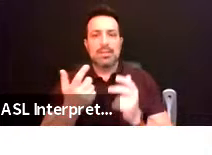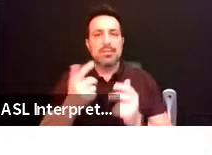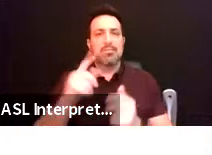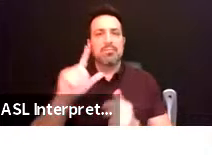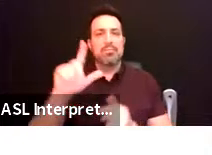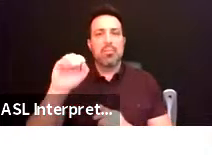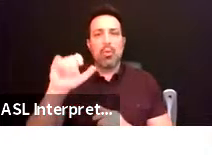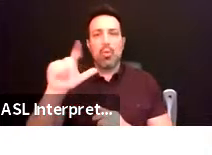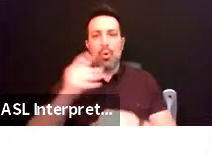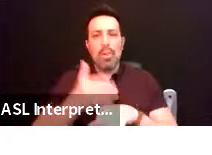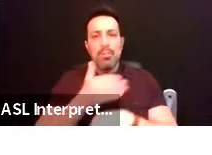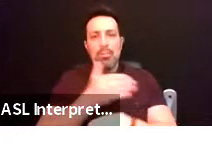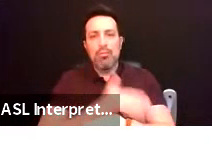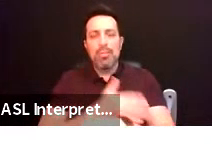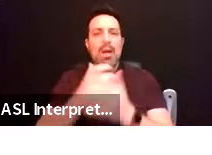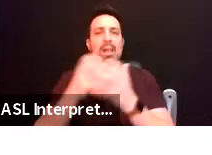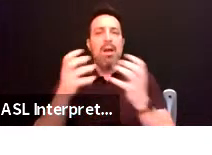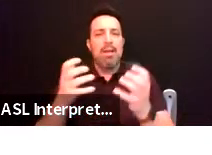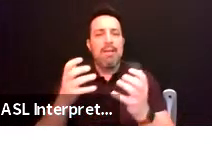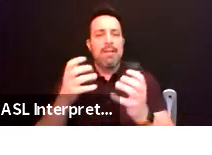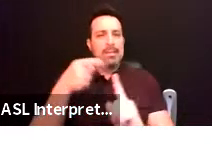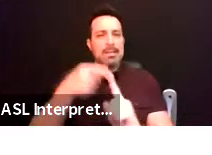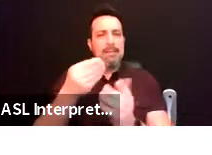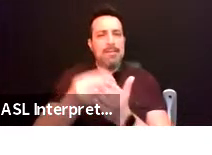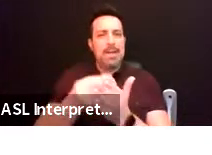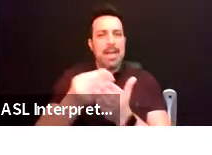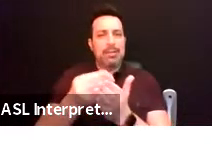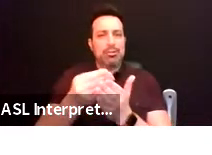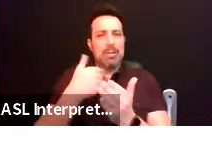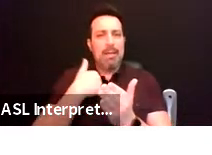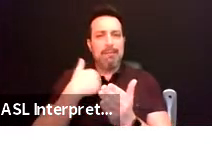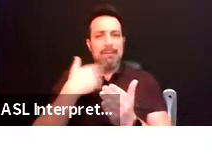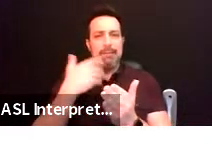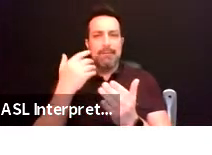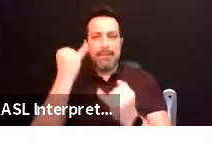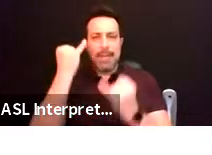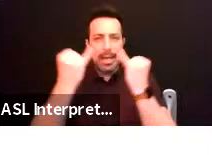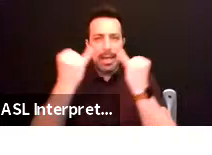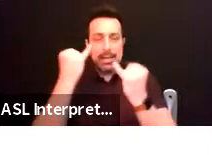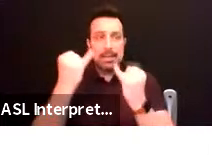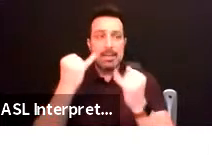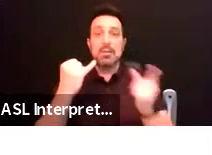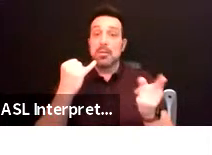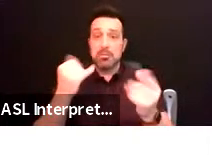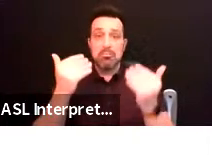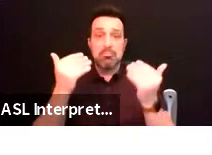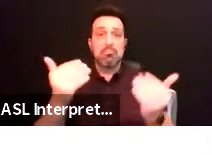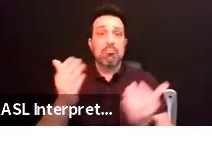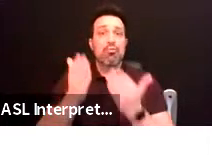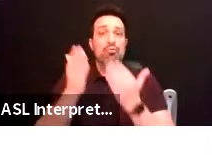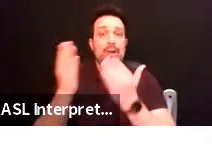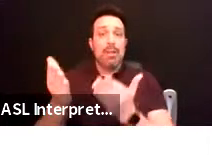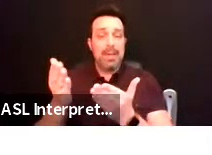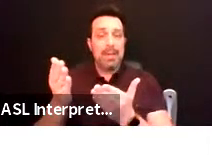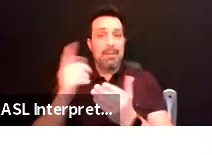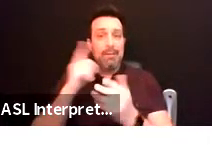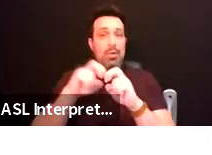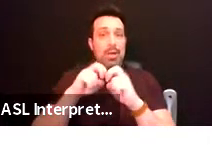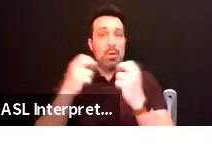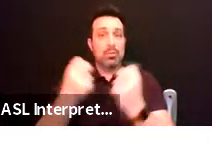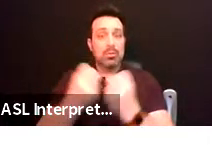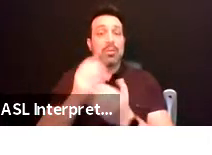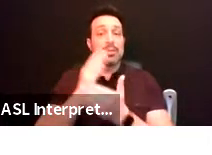local improvement, a lot of particularly financial mechanisms. They made a recommendation to council, some of